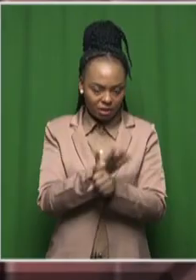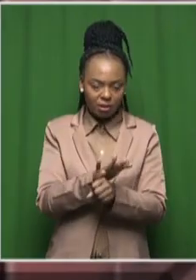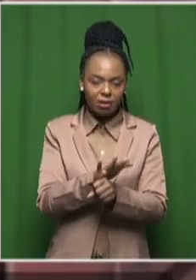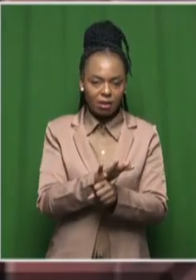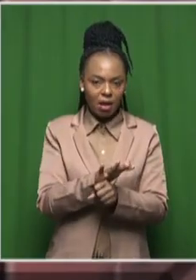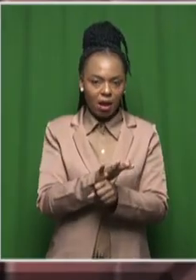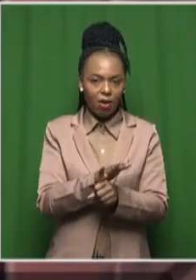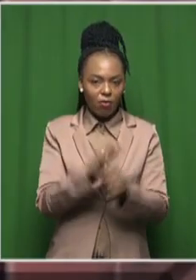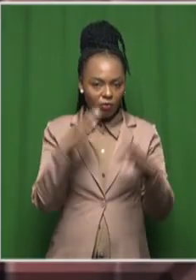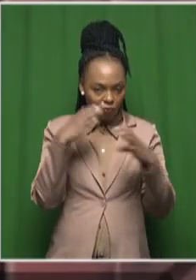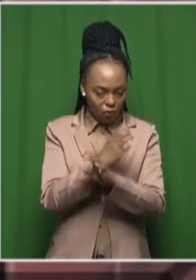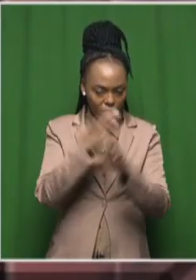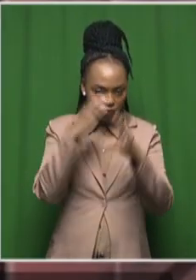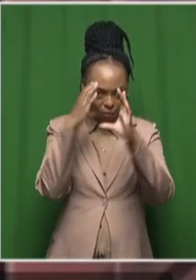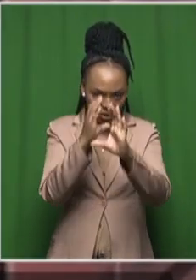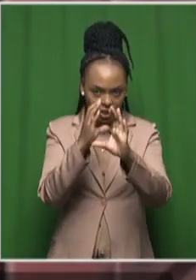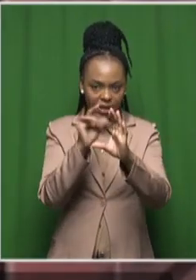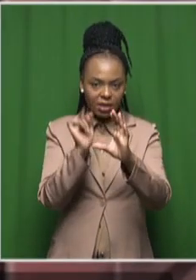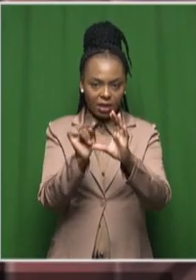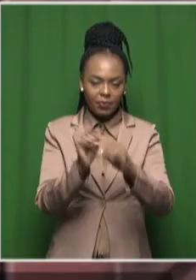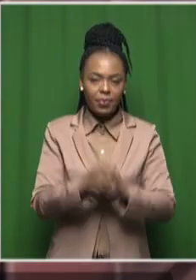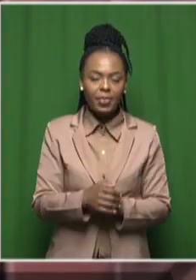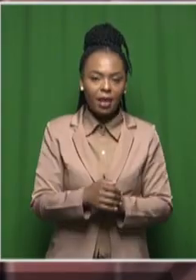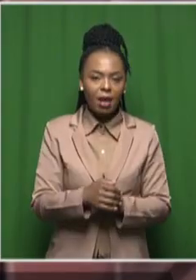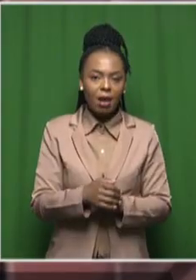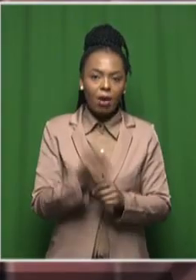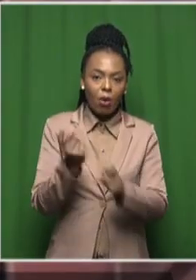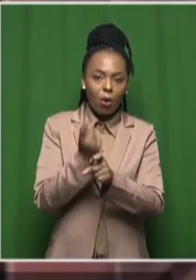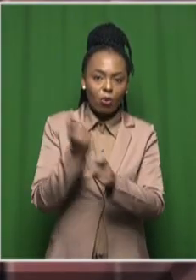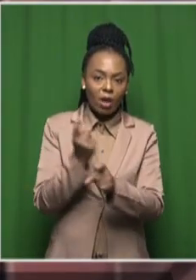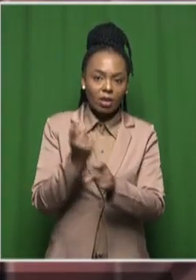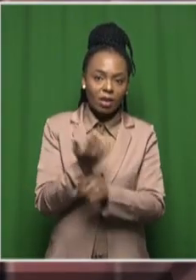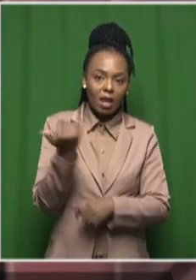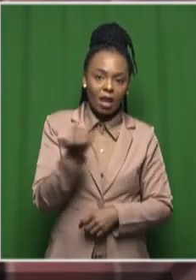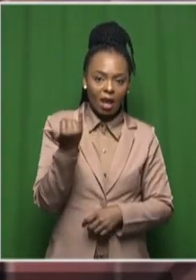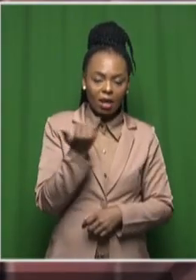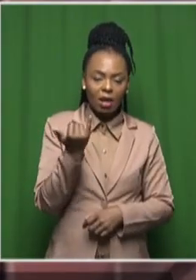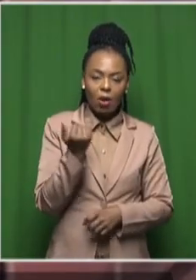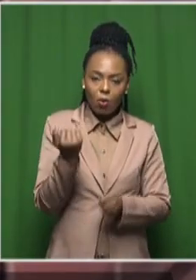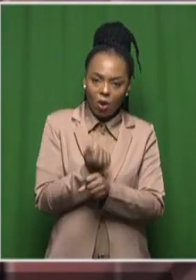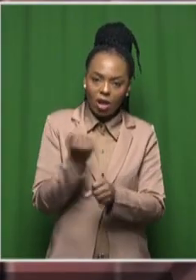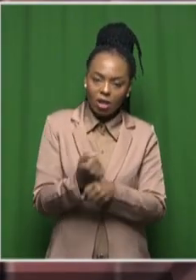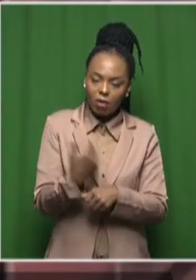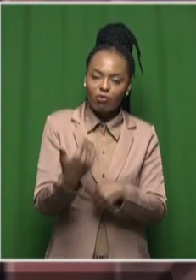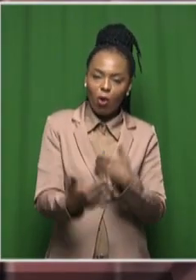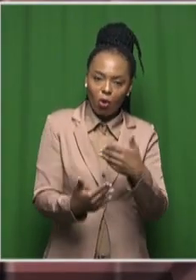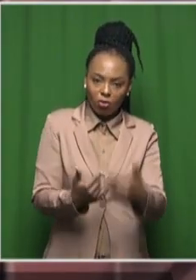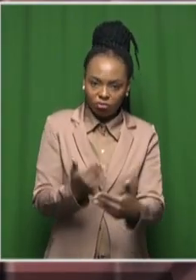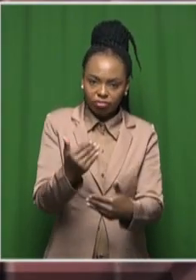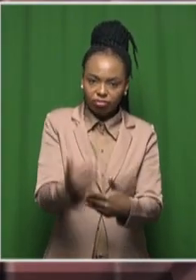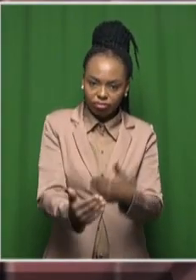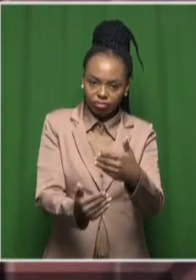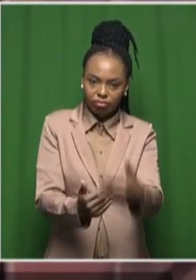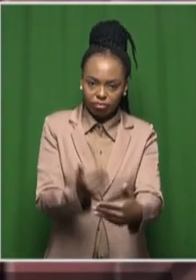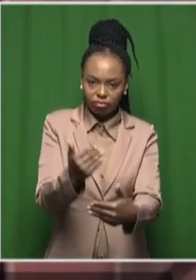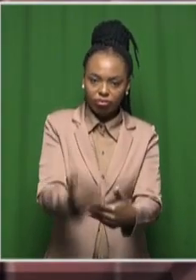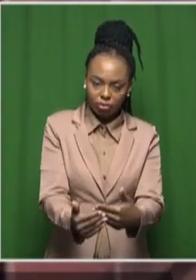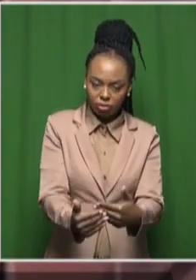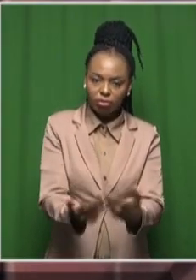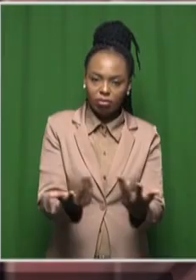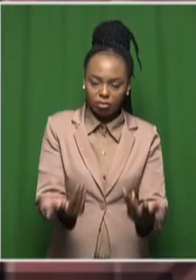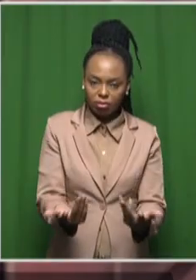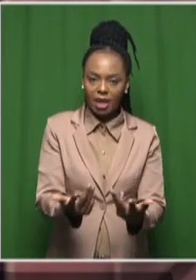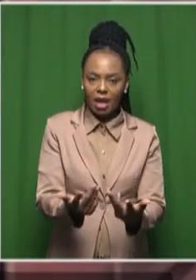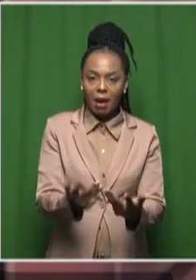that. So we are in the process, but there's always a work in progress for that. And every